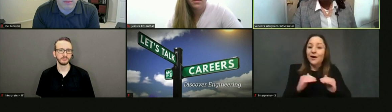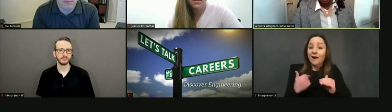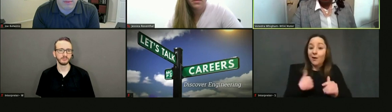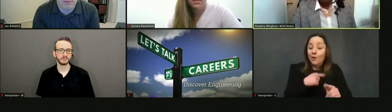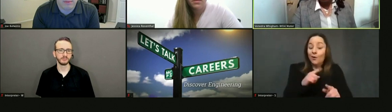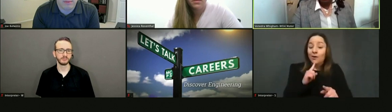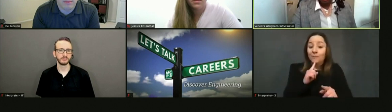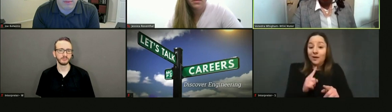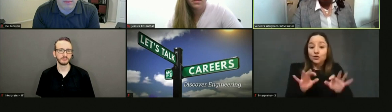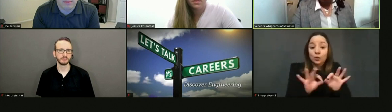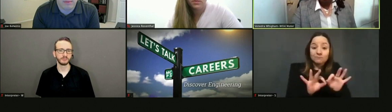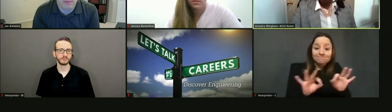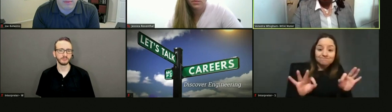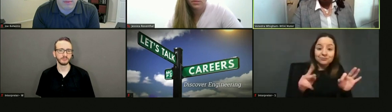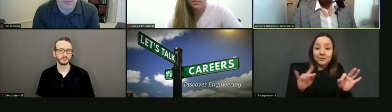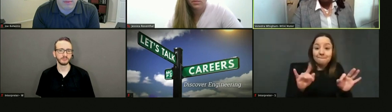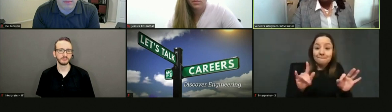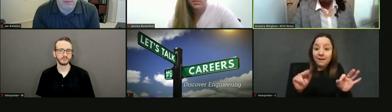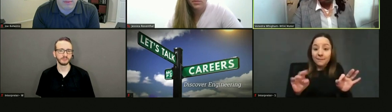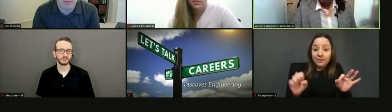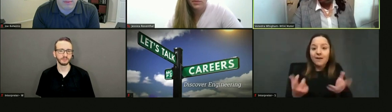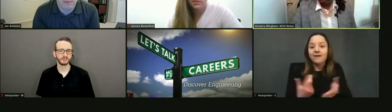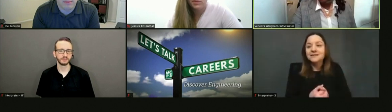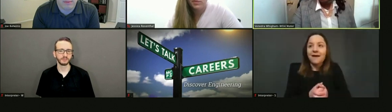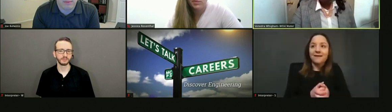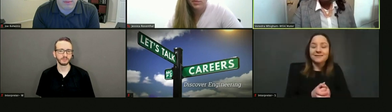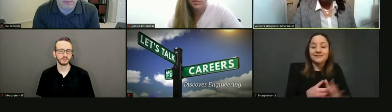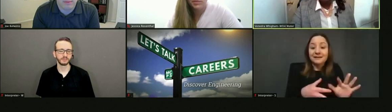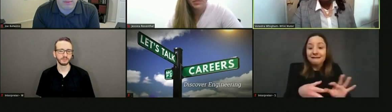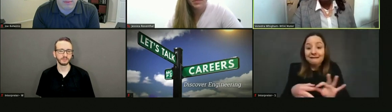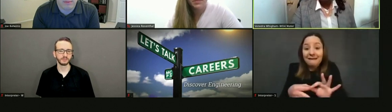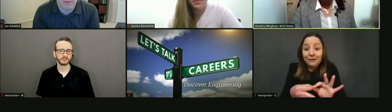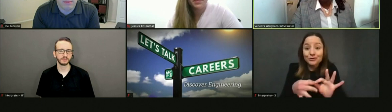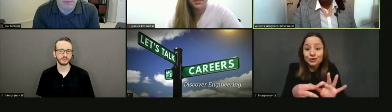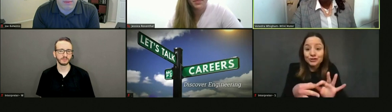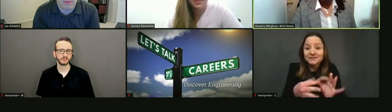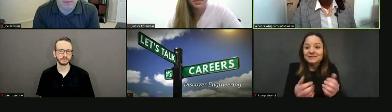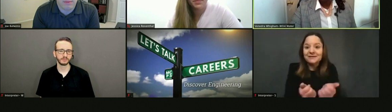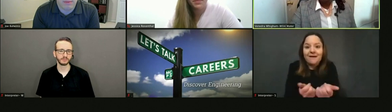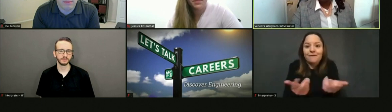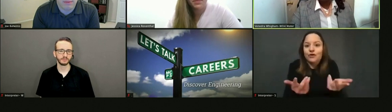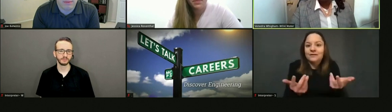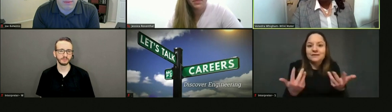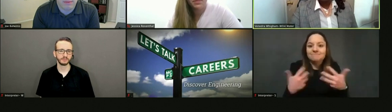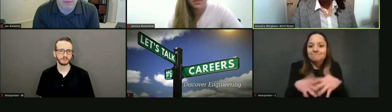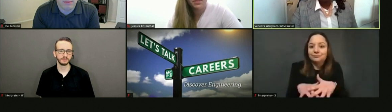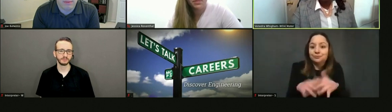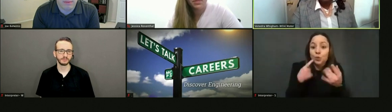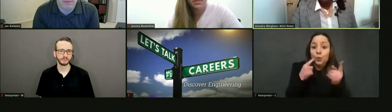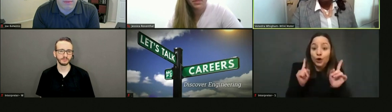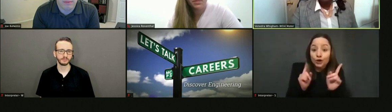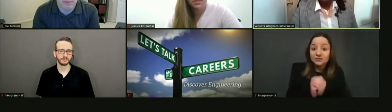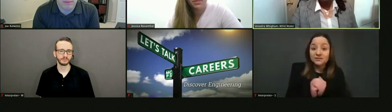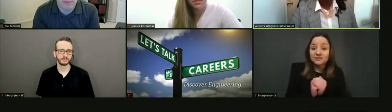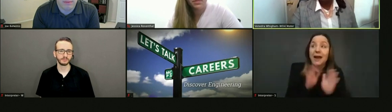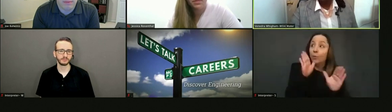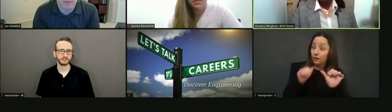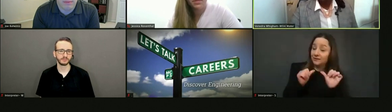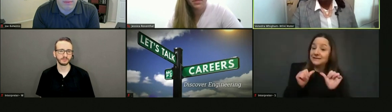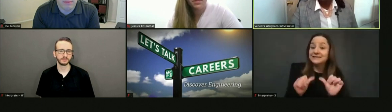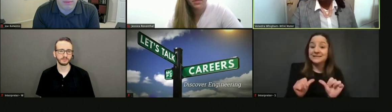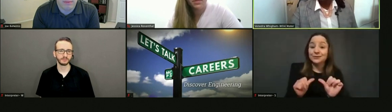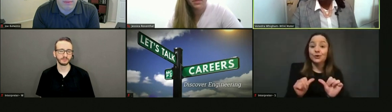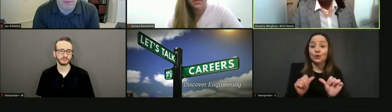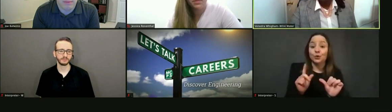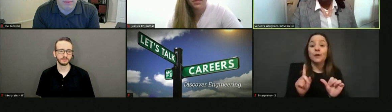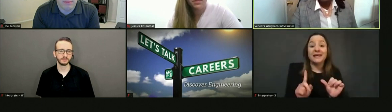our pipelines and our connections and everything, you know, works and will continue to work even in the